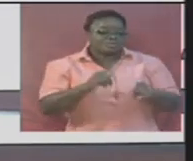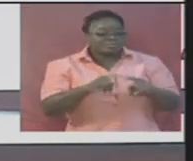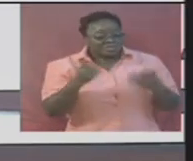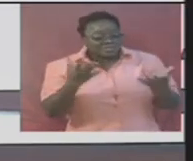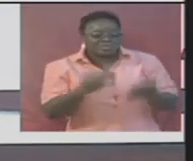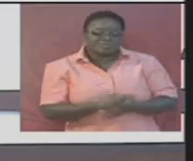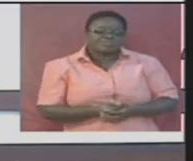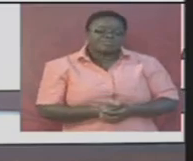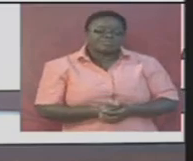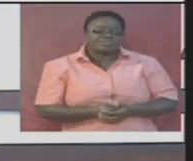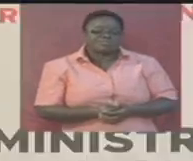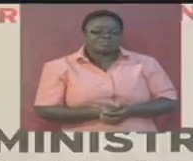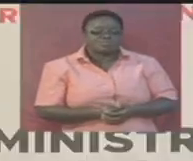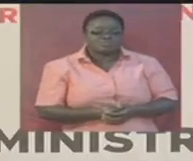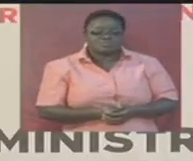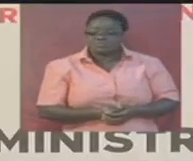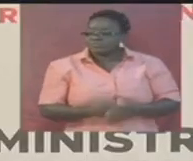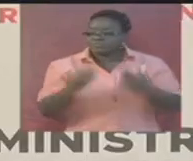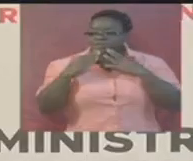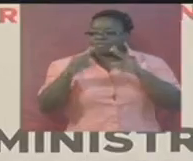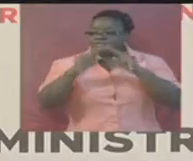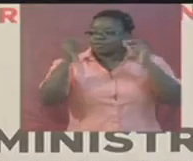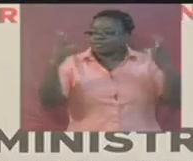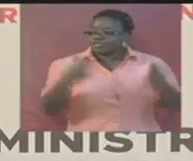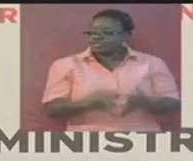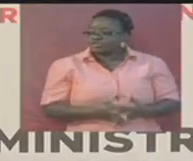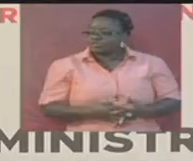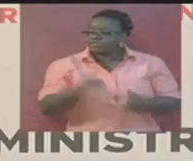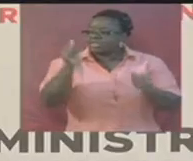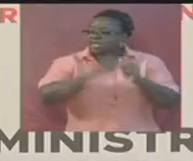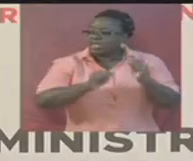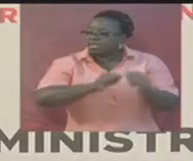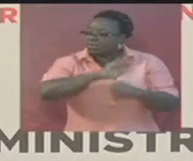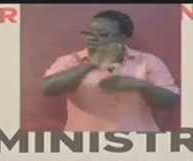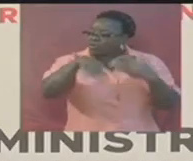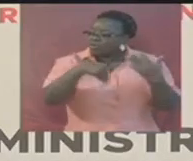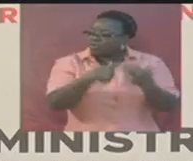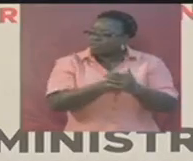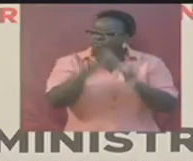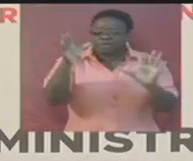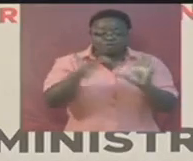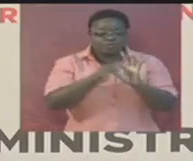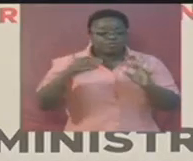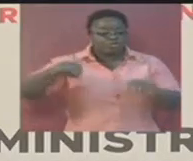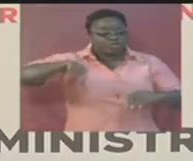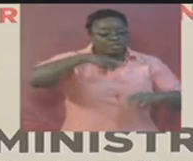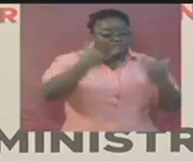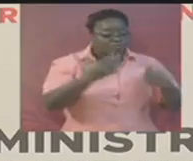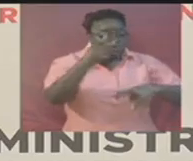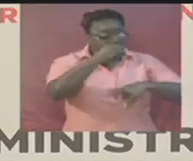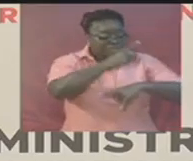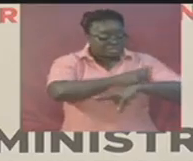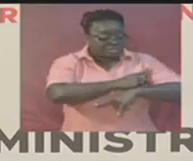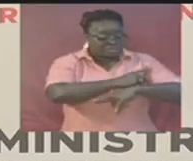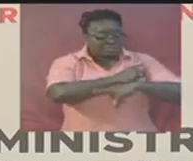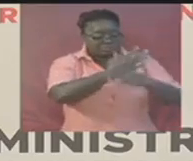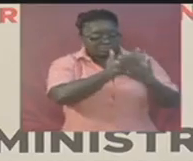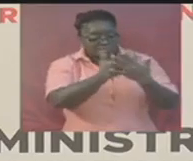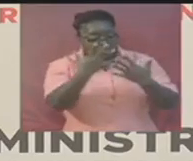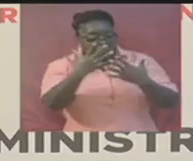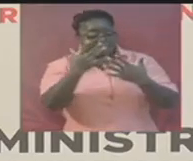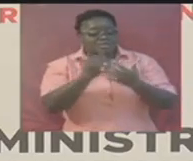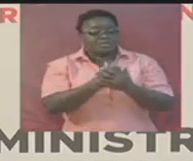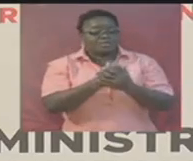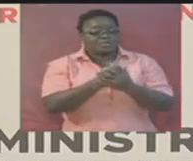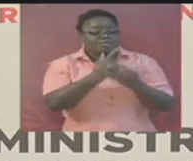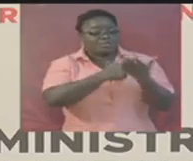forth. Thank you very much, everyone, for joining us for today's media conference. We have come to the end.